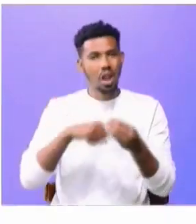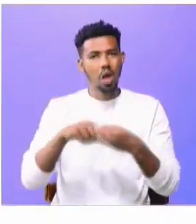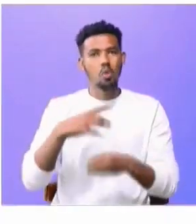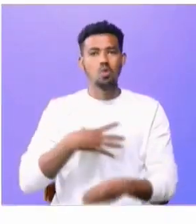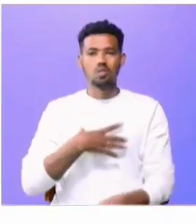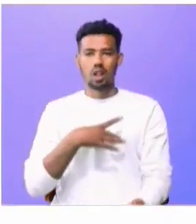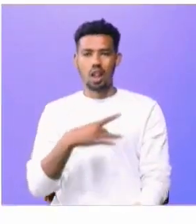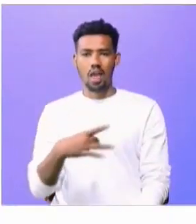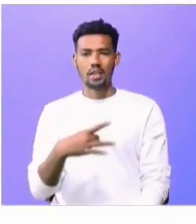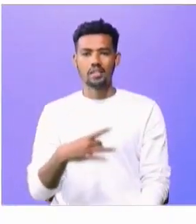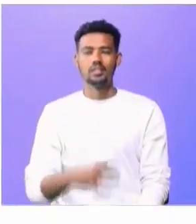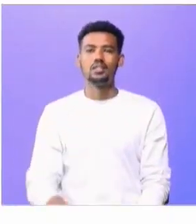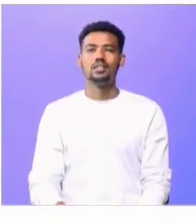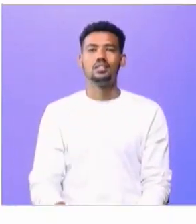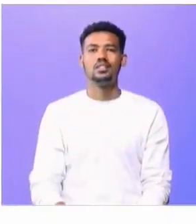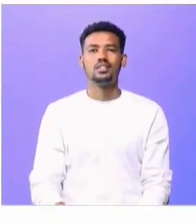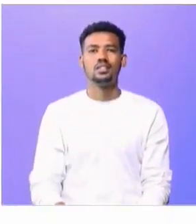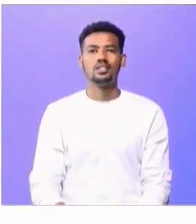like